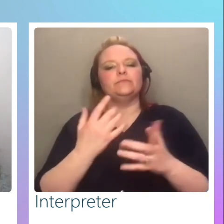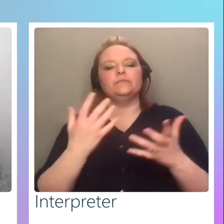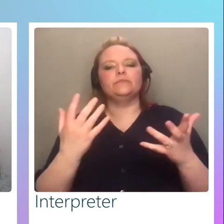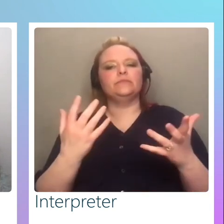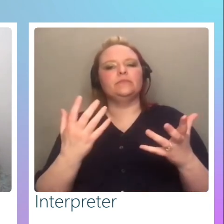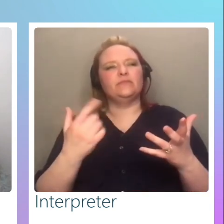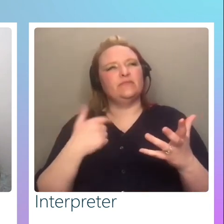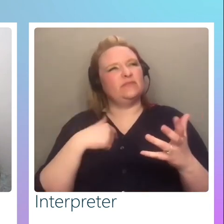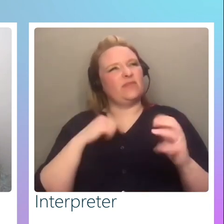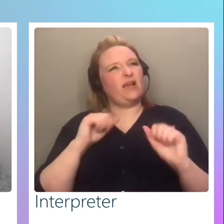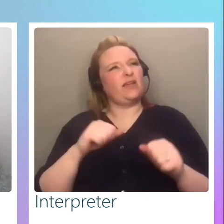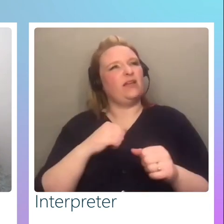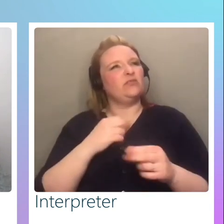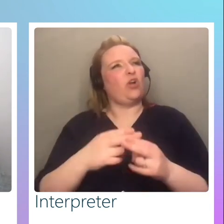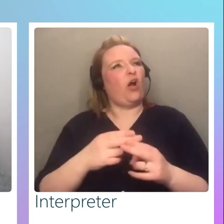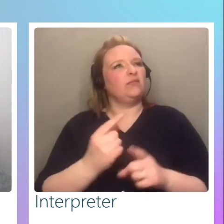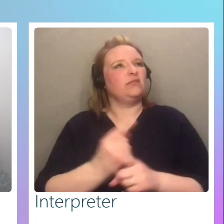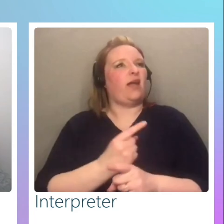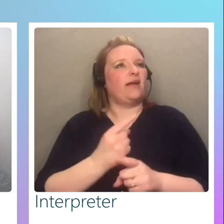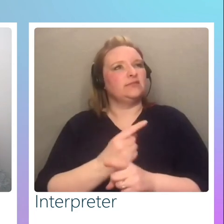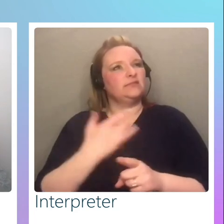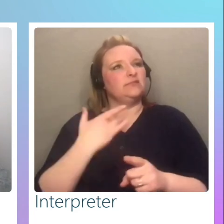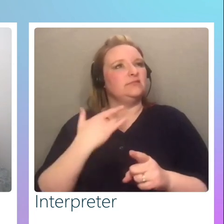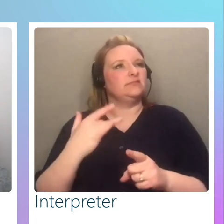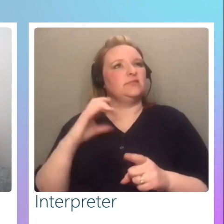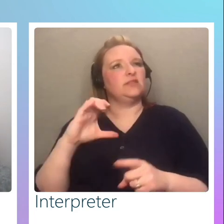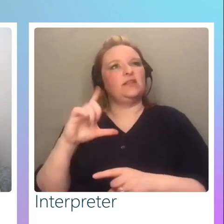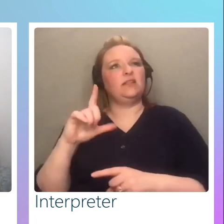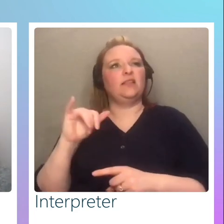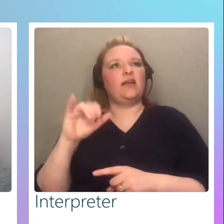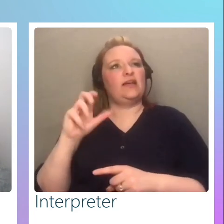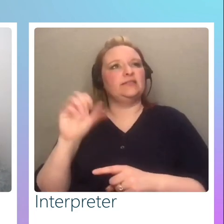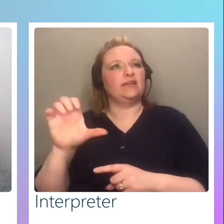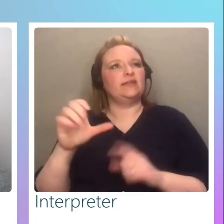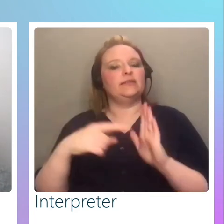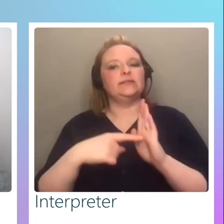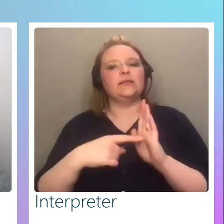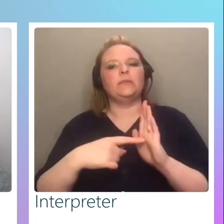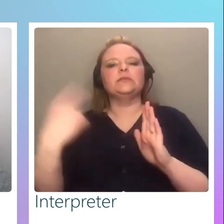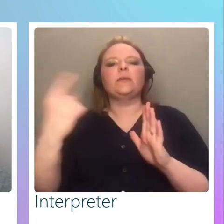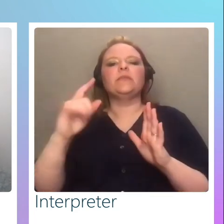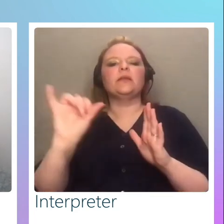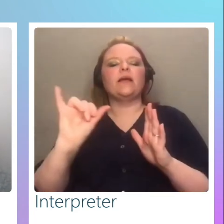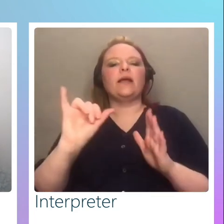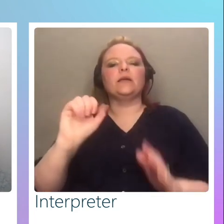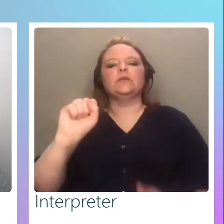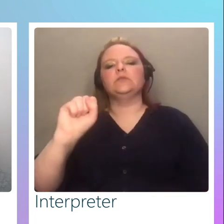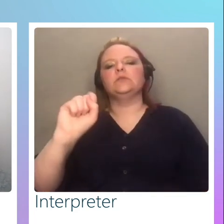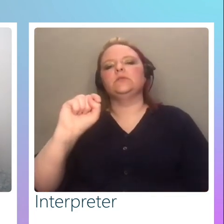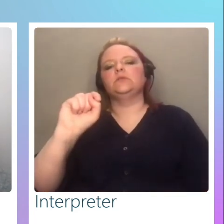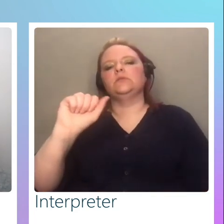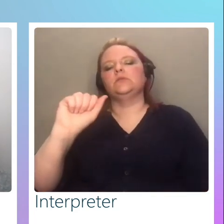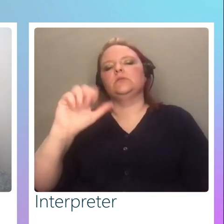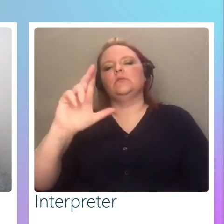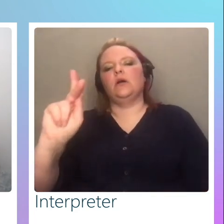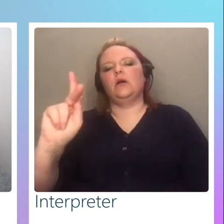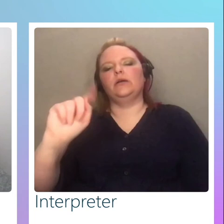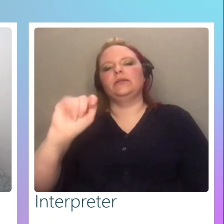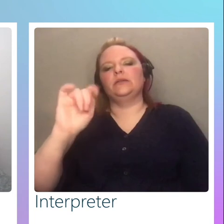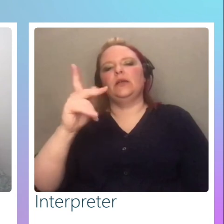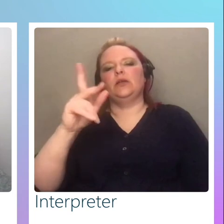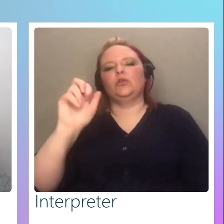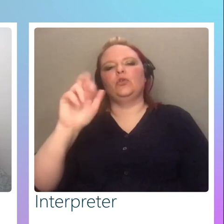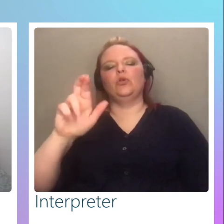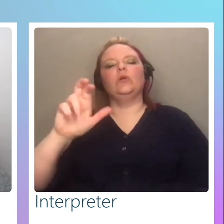call it classic? I will call it classic. We can decide it's classic. Example is something like a stock ticker, like an animated stock ticker, right? Stock